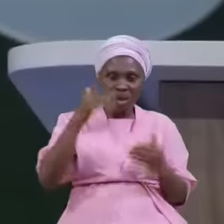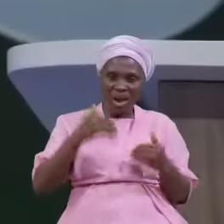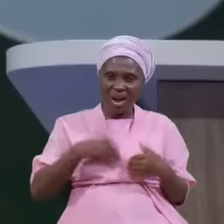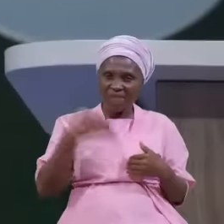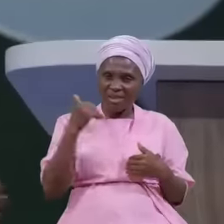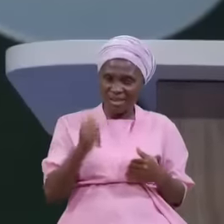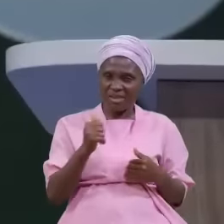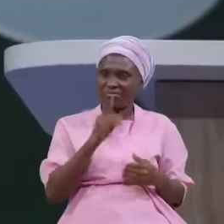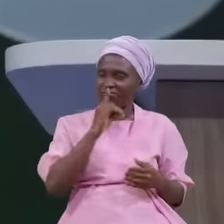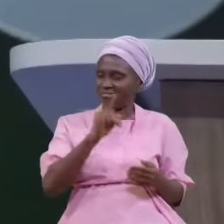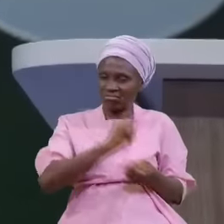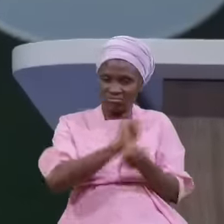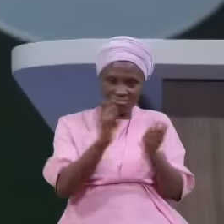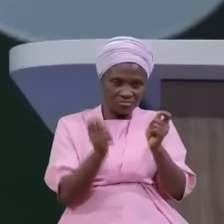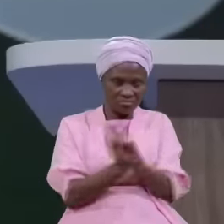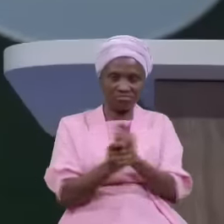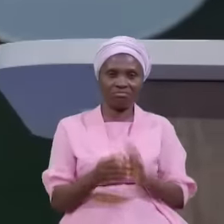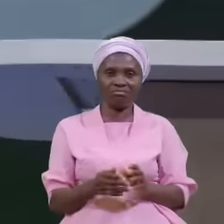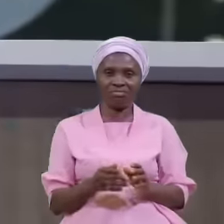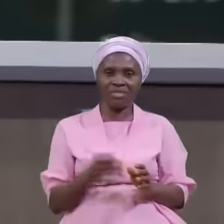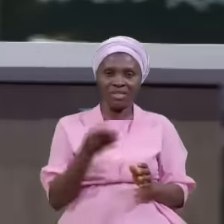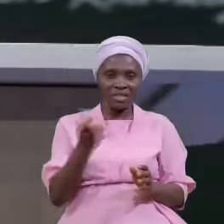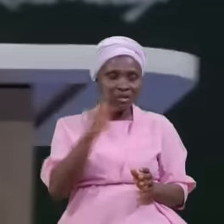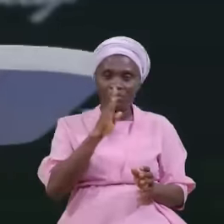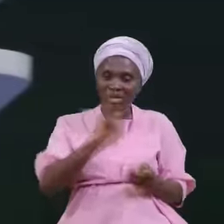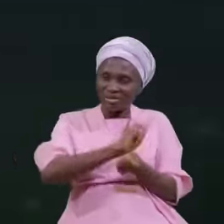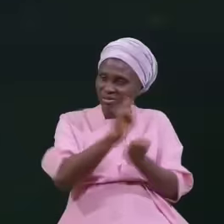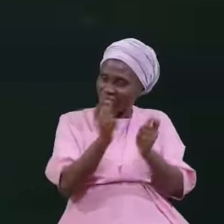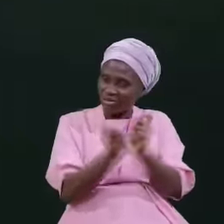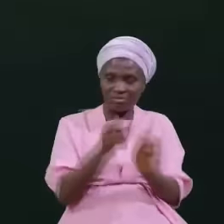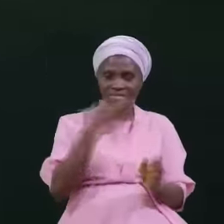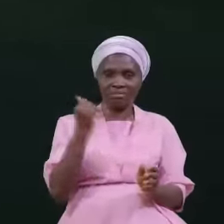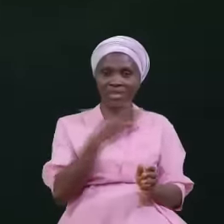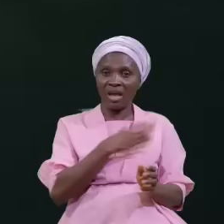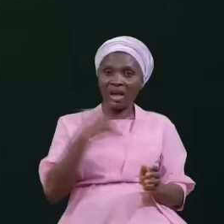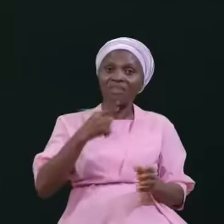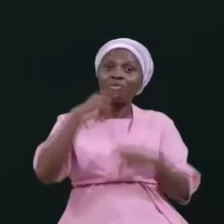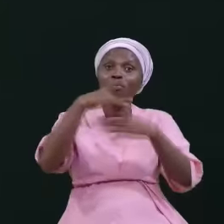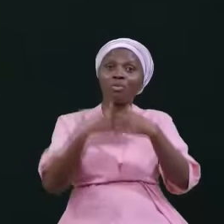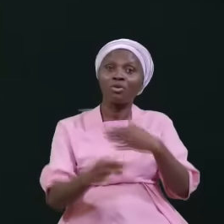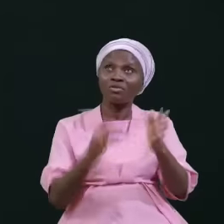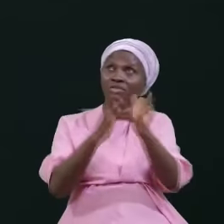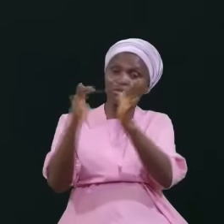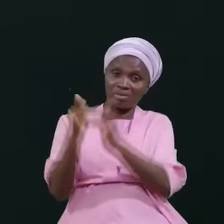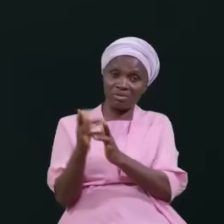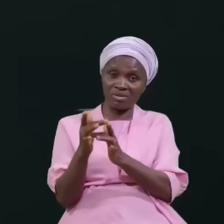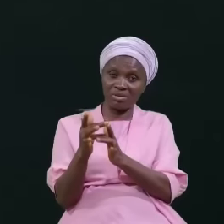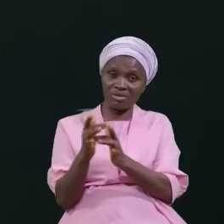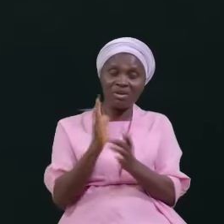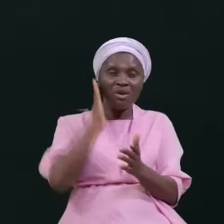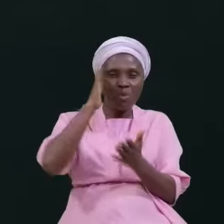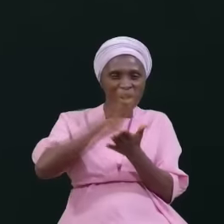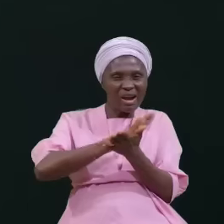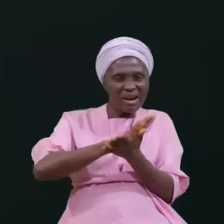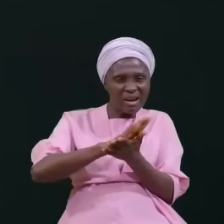there'll be a turning around, and the blood of Jesus were cleansed from